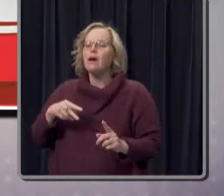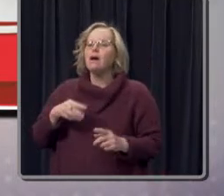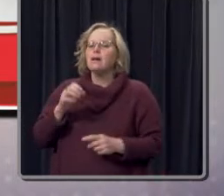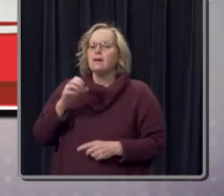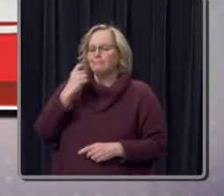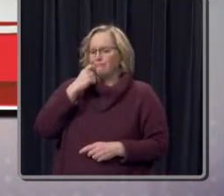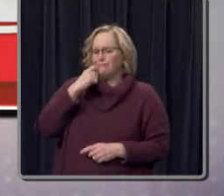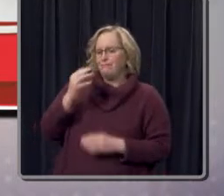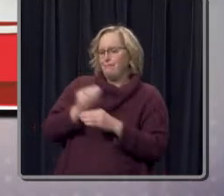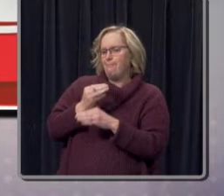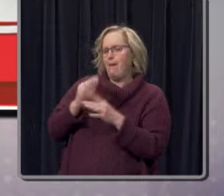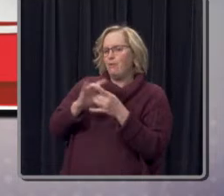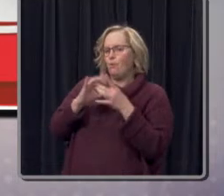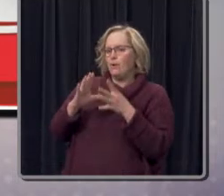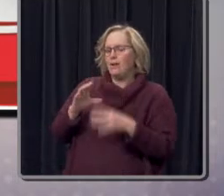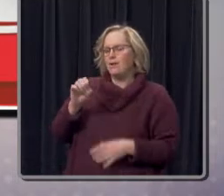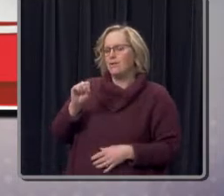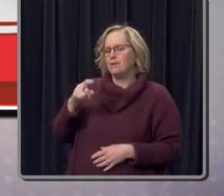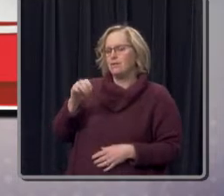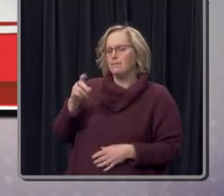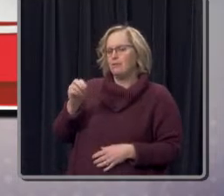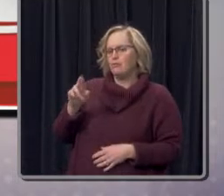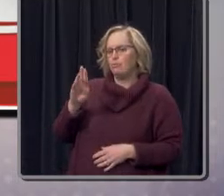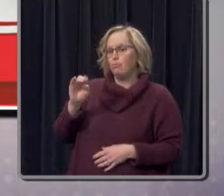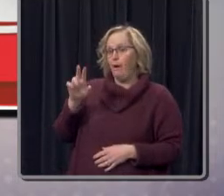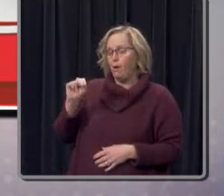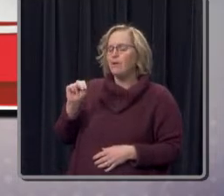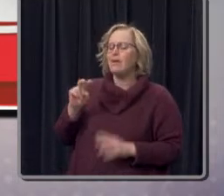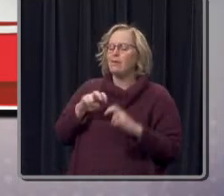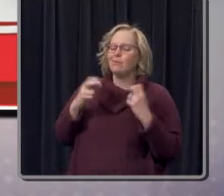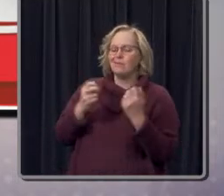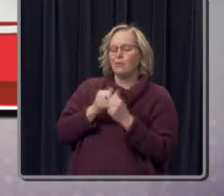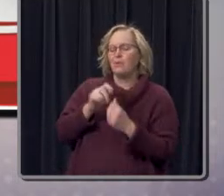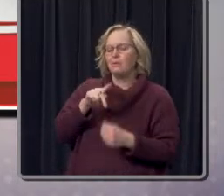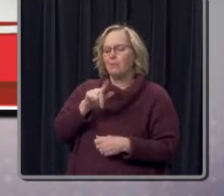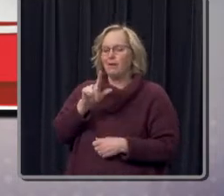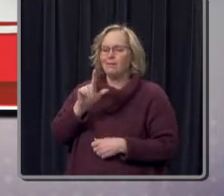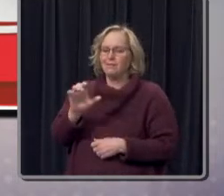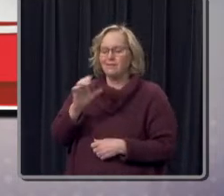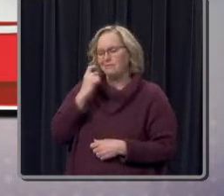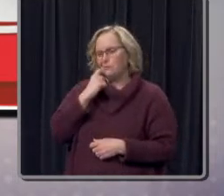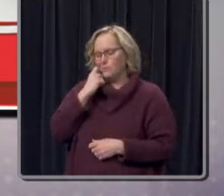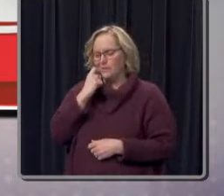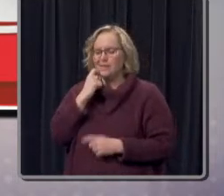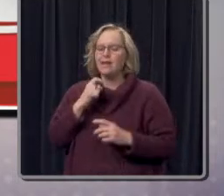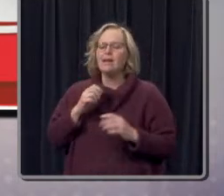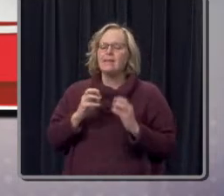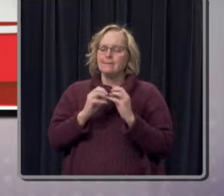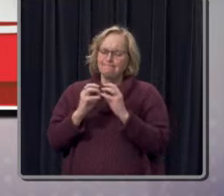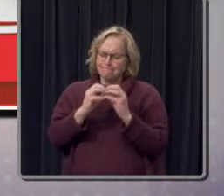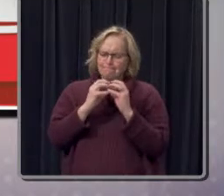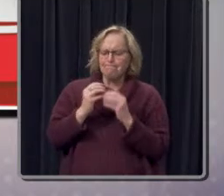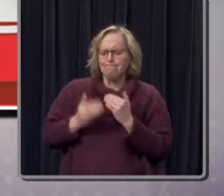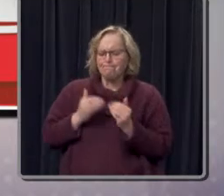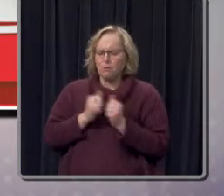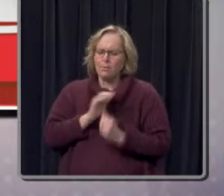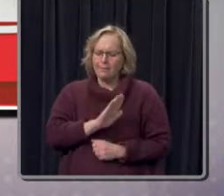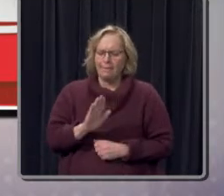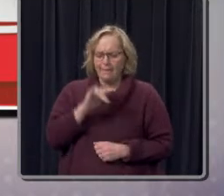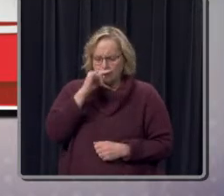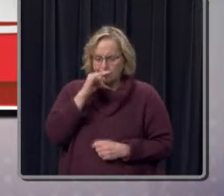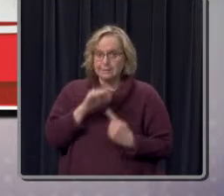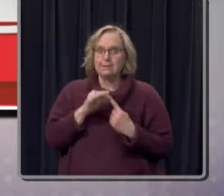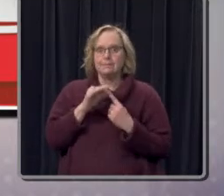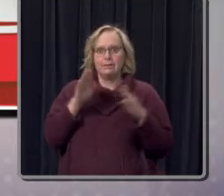He was sitting with a PLC not too long ago, and they've been working through this process with their kids, especially with